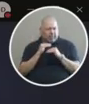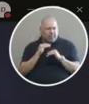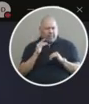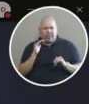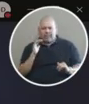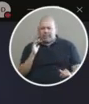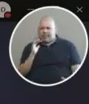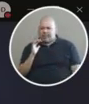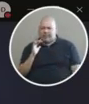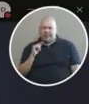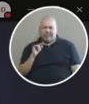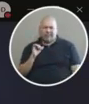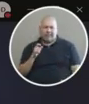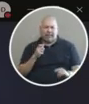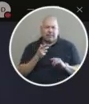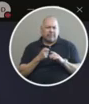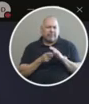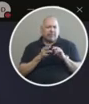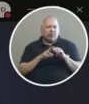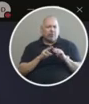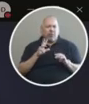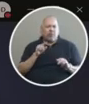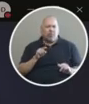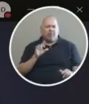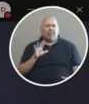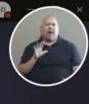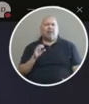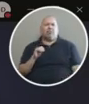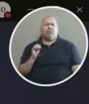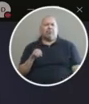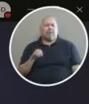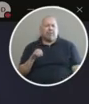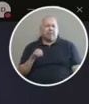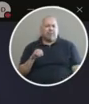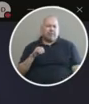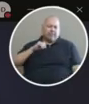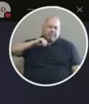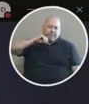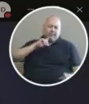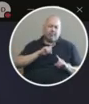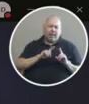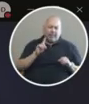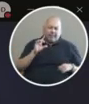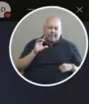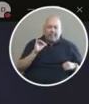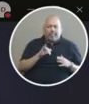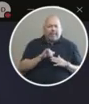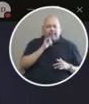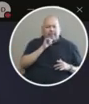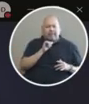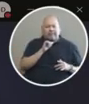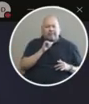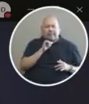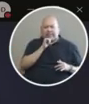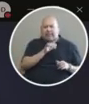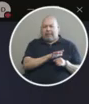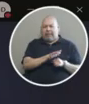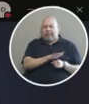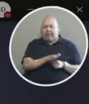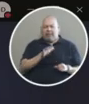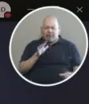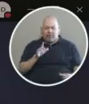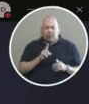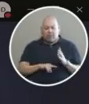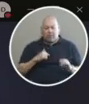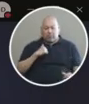limiting tax increases to 3.5%. But that doesn't take it far enough.